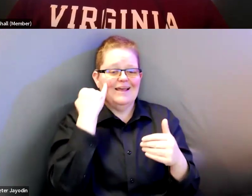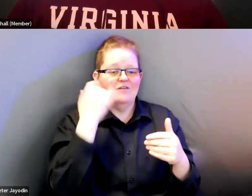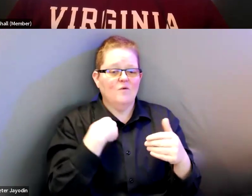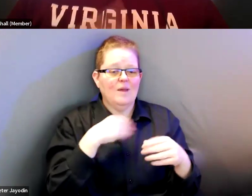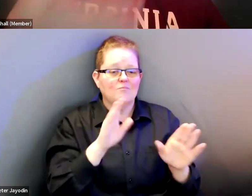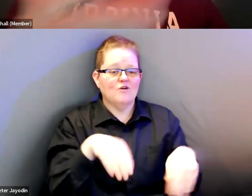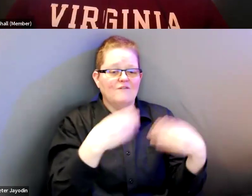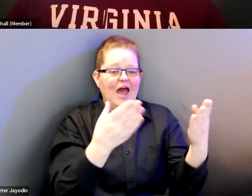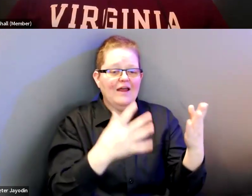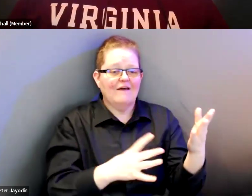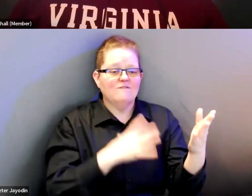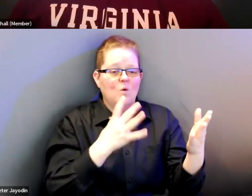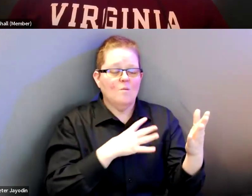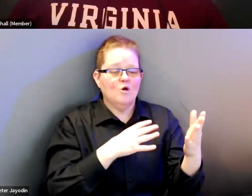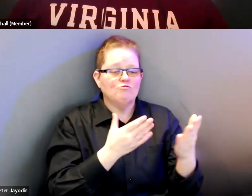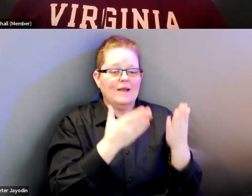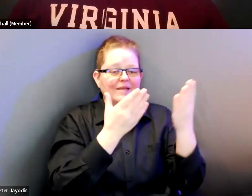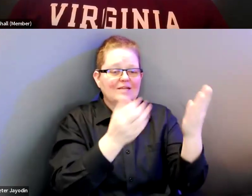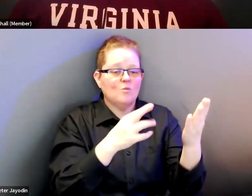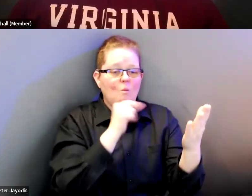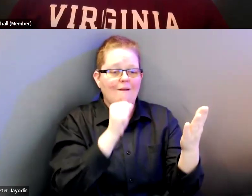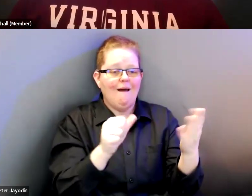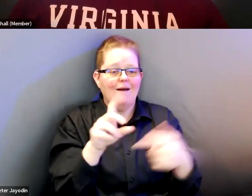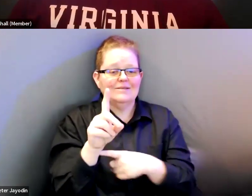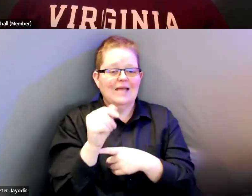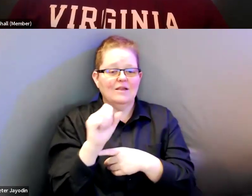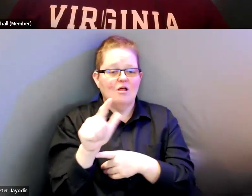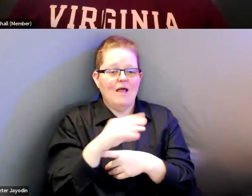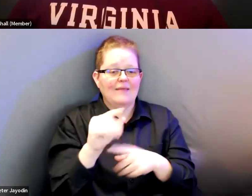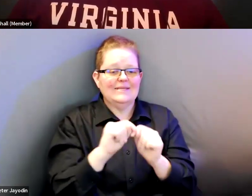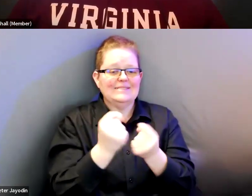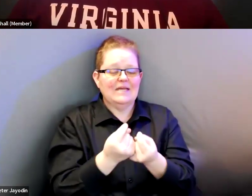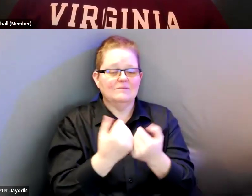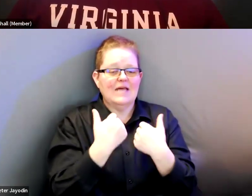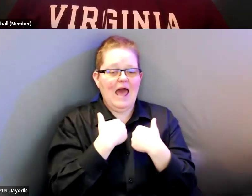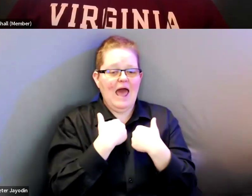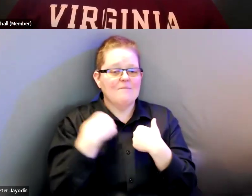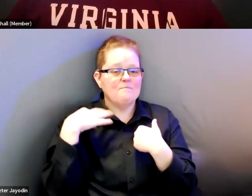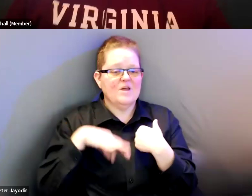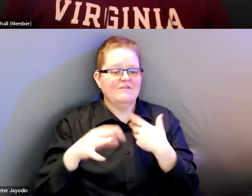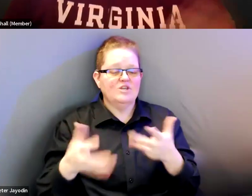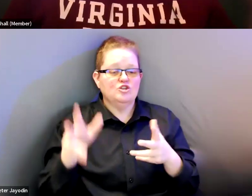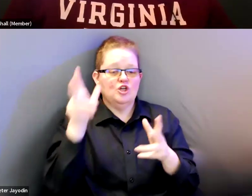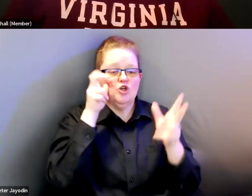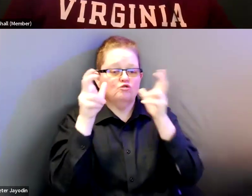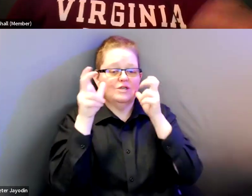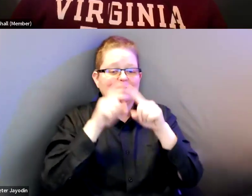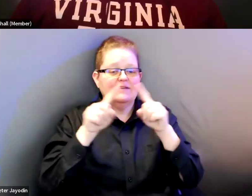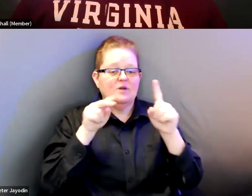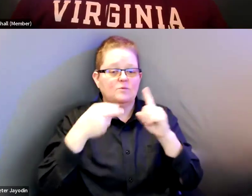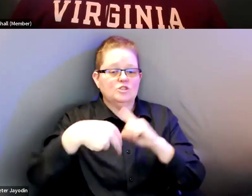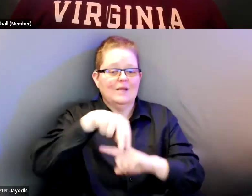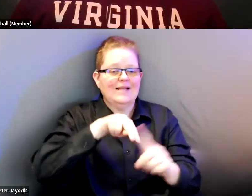recommendation on it or not, Daniel and the team have had the benefit of hearing the different perspectives, which is why we